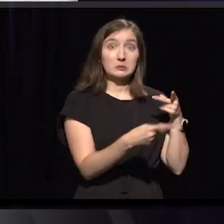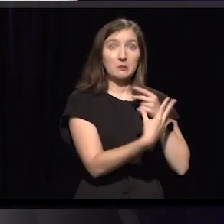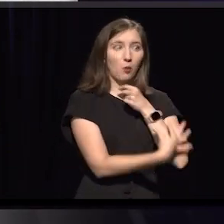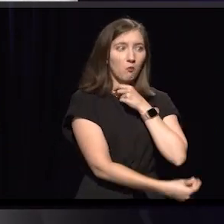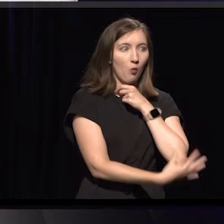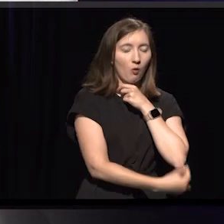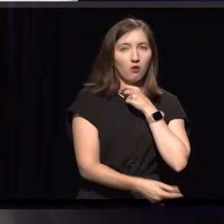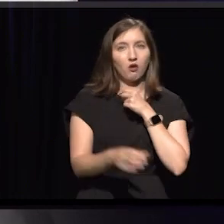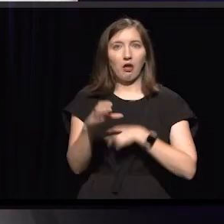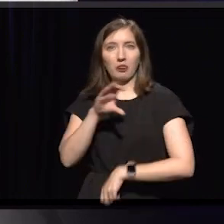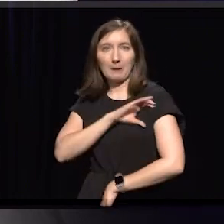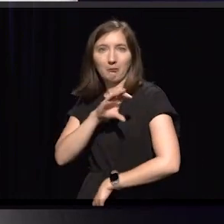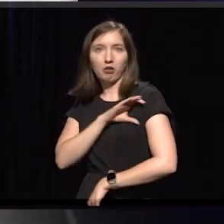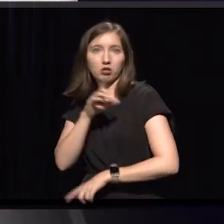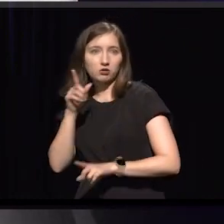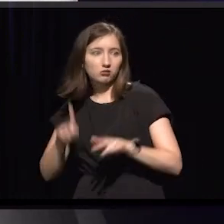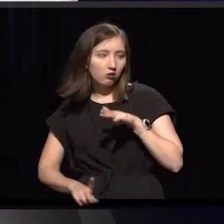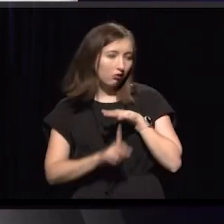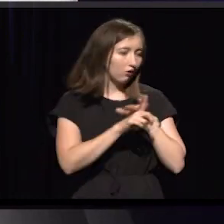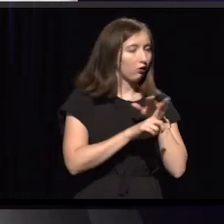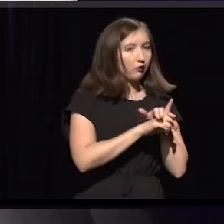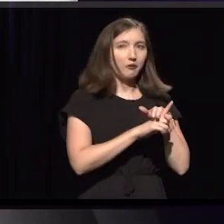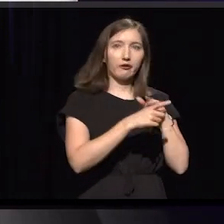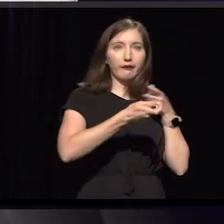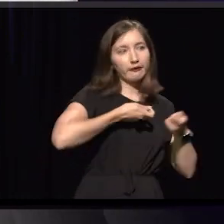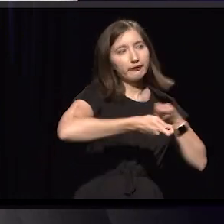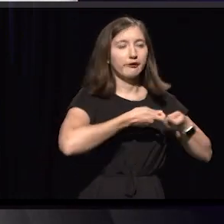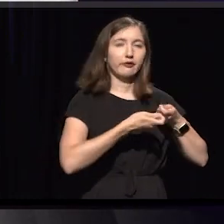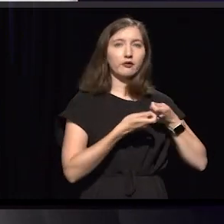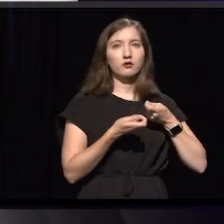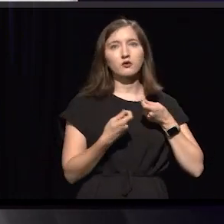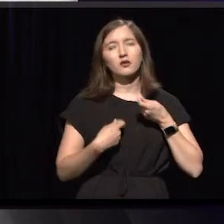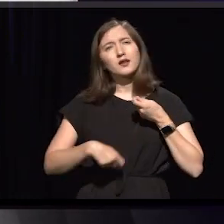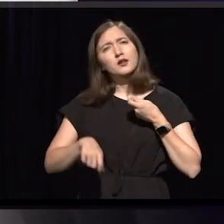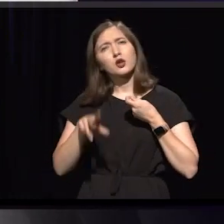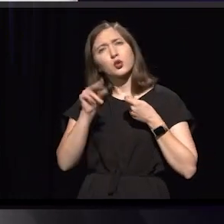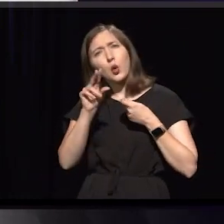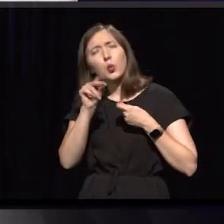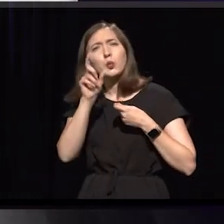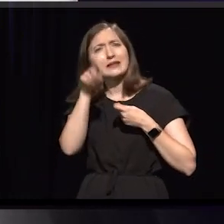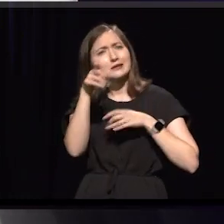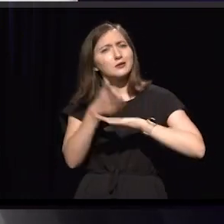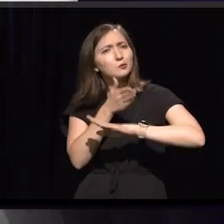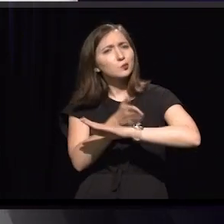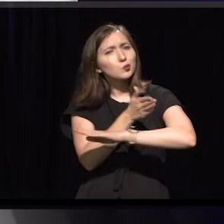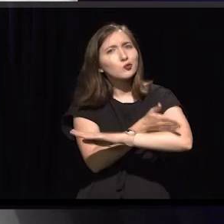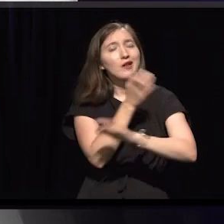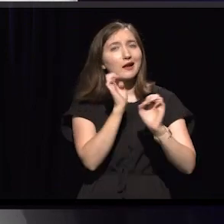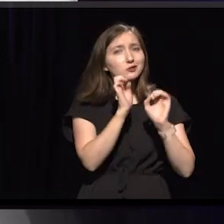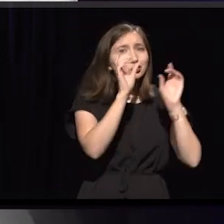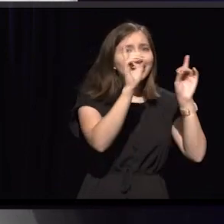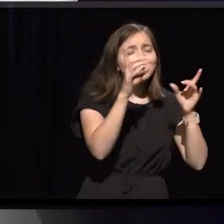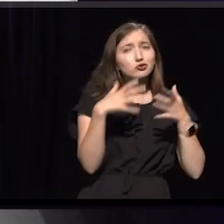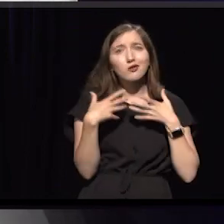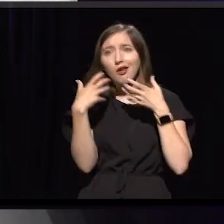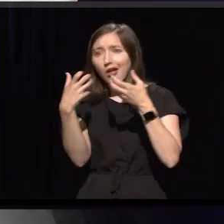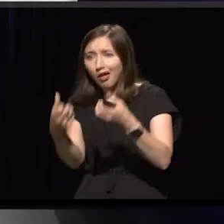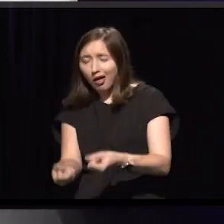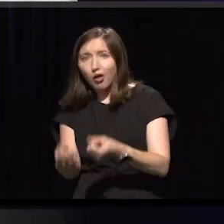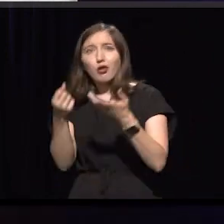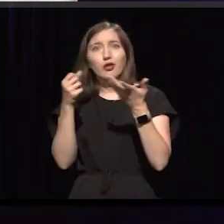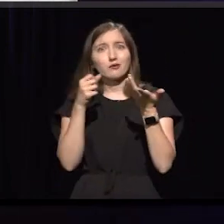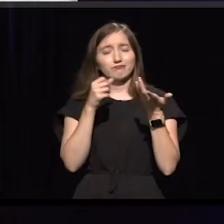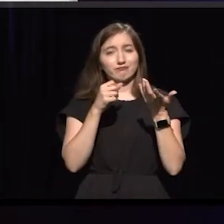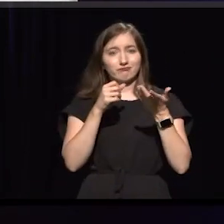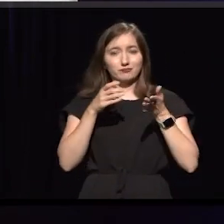making the proper balanced investments in infrastructure, services, education, health, and that's what we're starting to do with this budget.